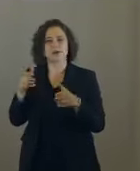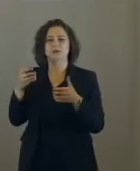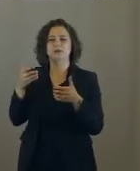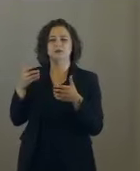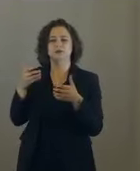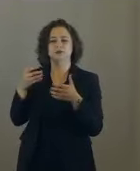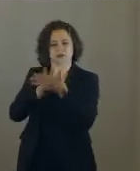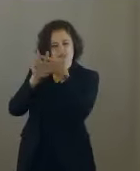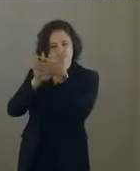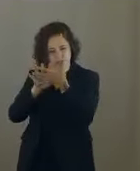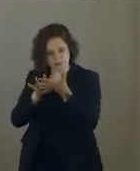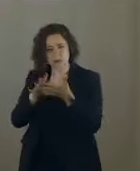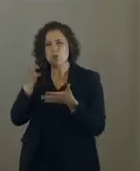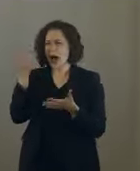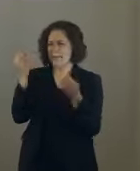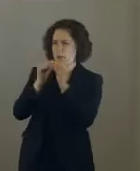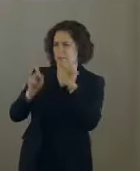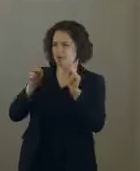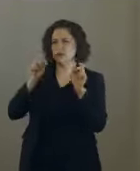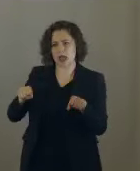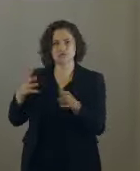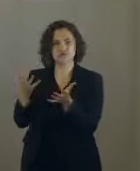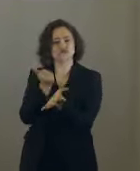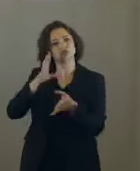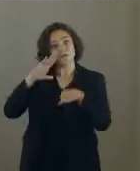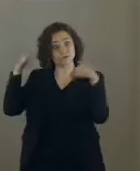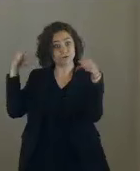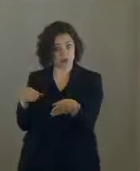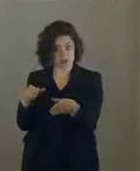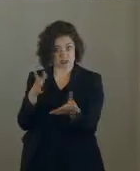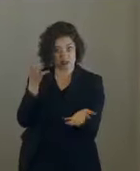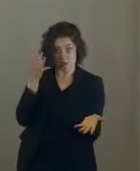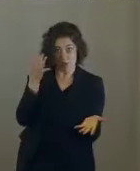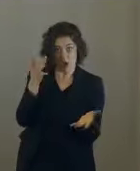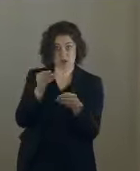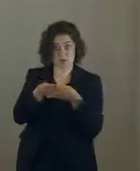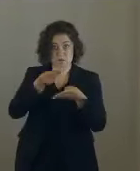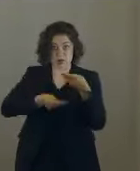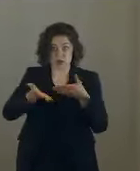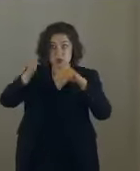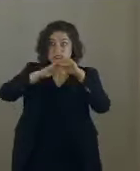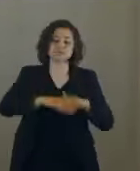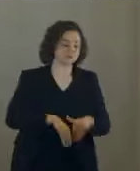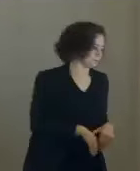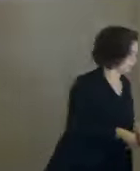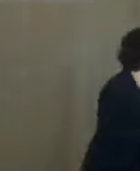department focusing on that, and that might be due to the budget increase? John speaking, yes, it really